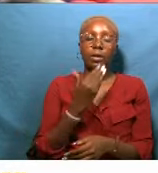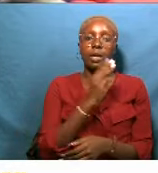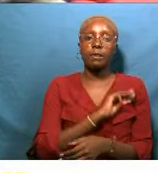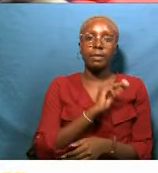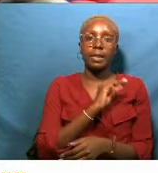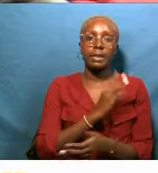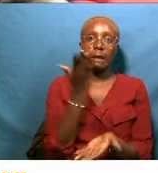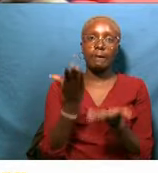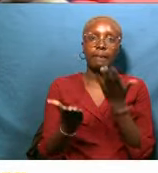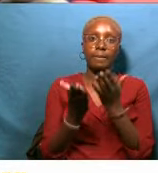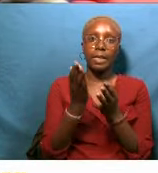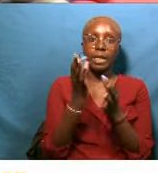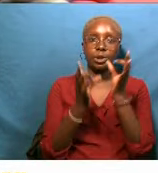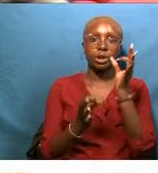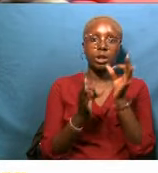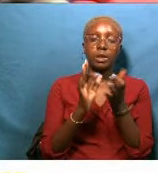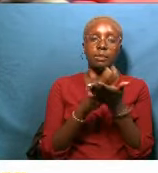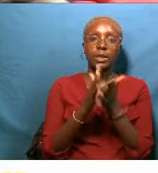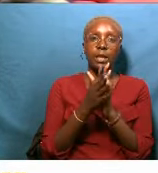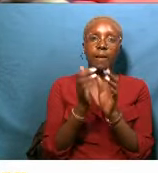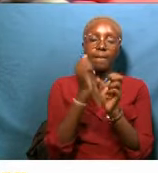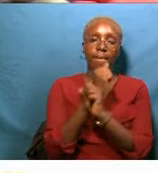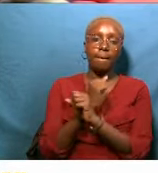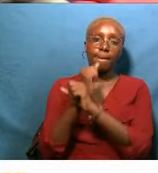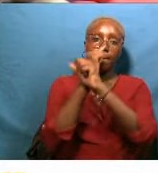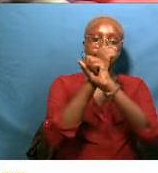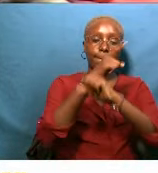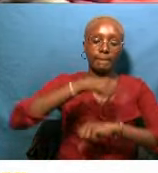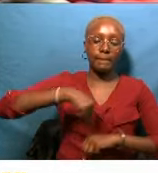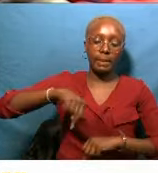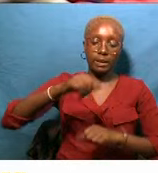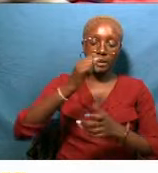May justice be our shield and defender.